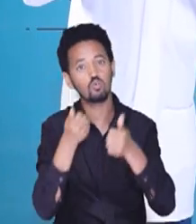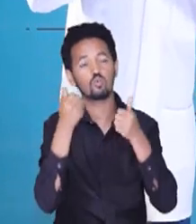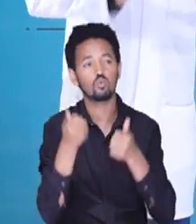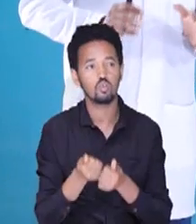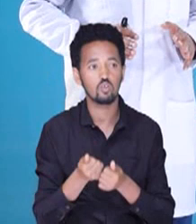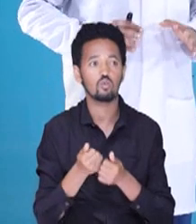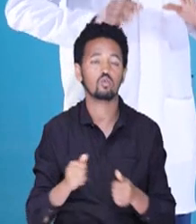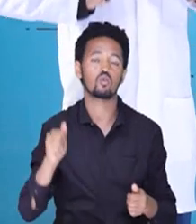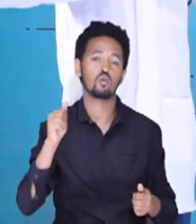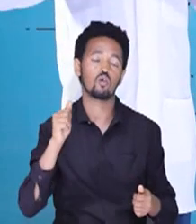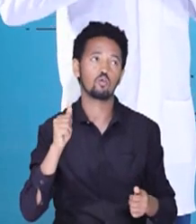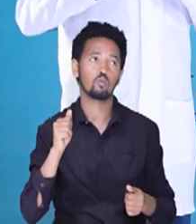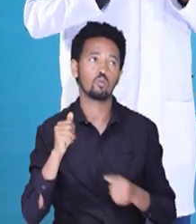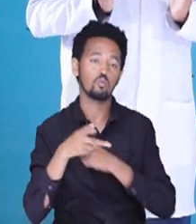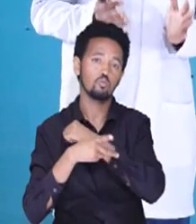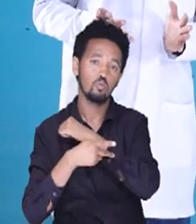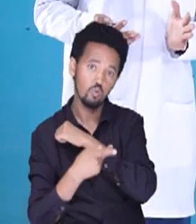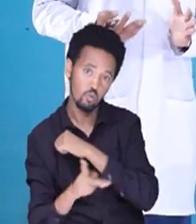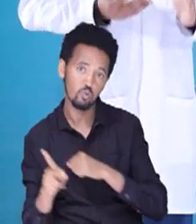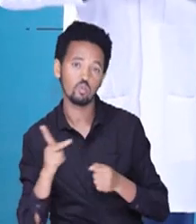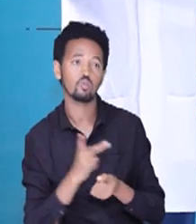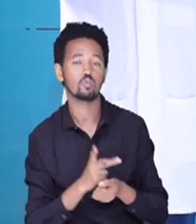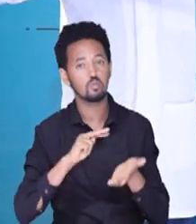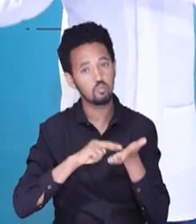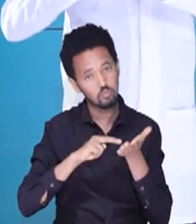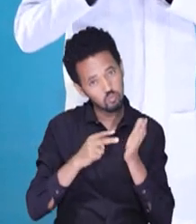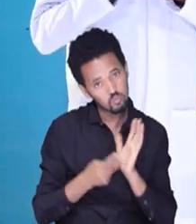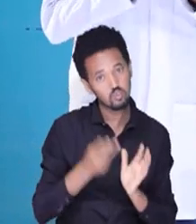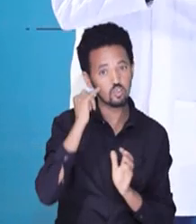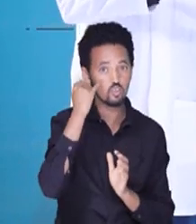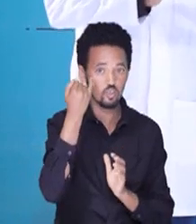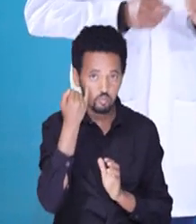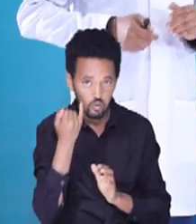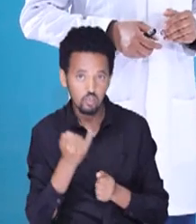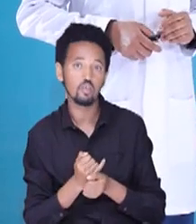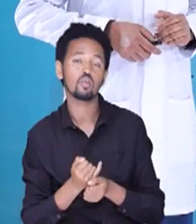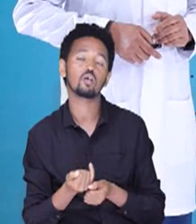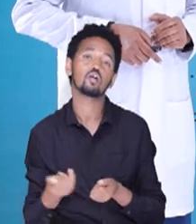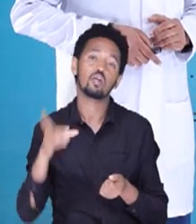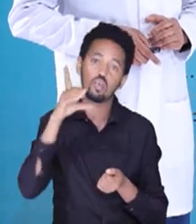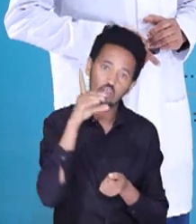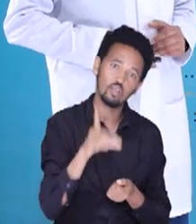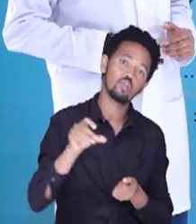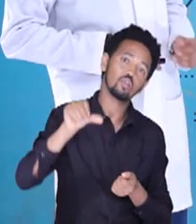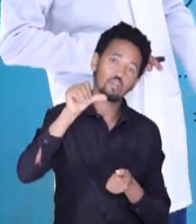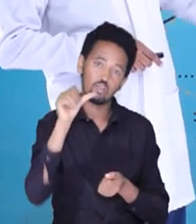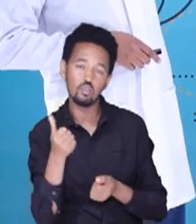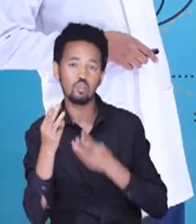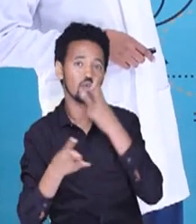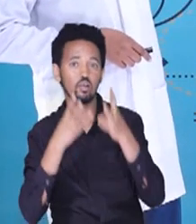circulation policy. Circulation policy means Japan isolating from other